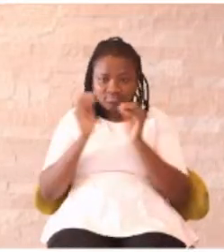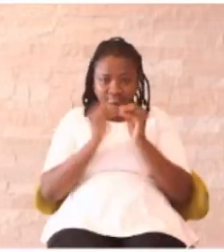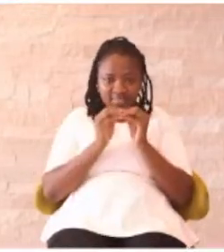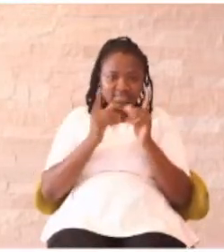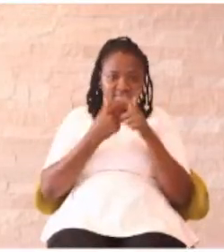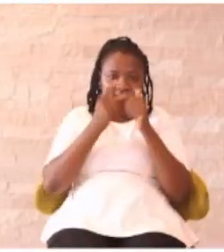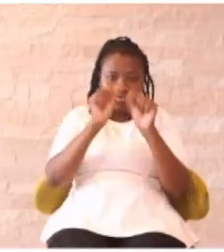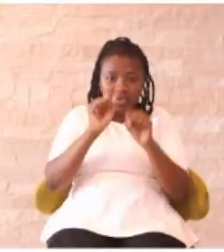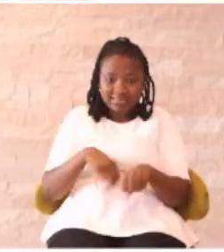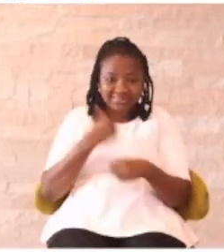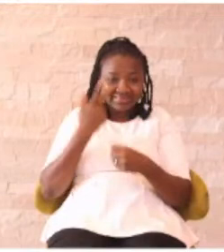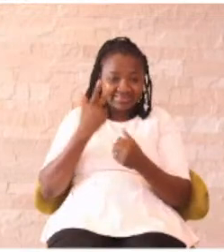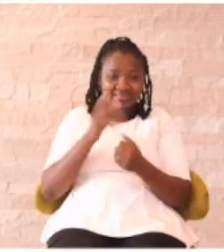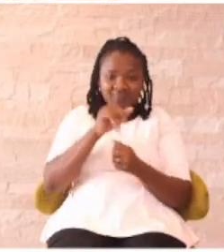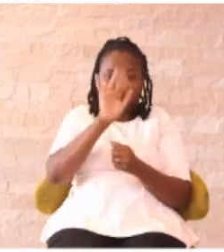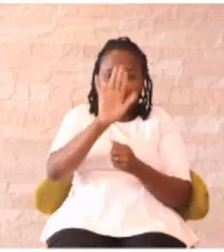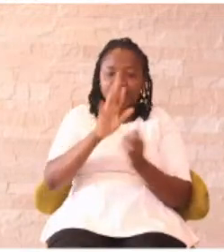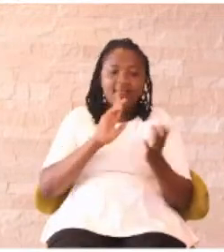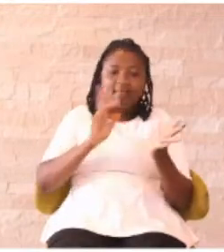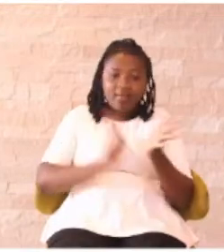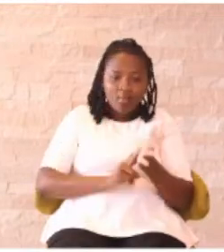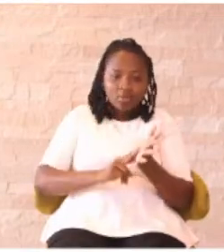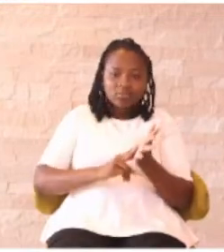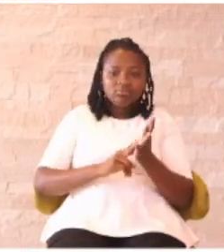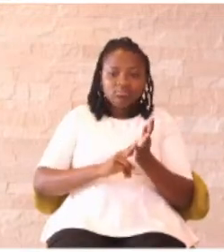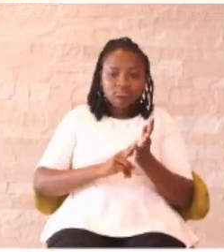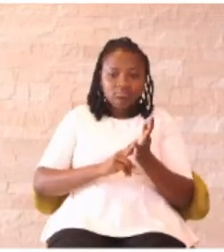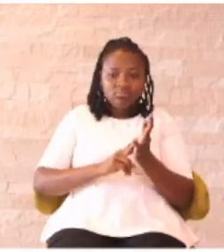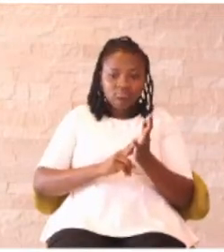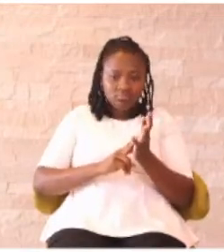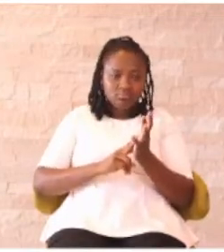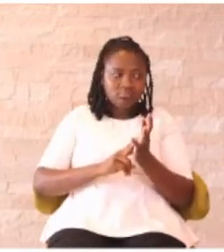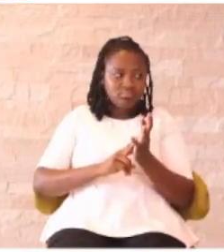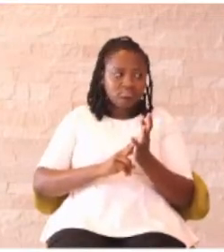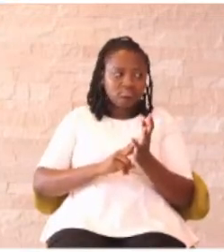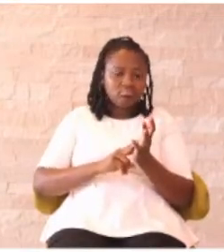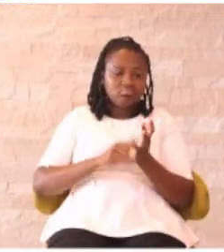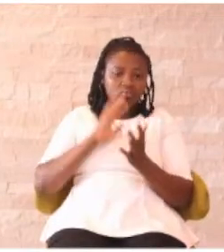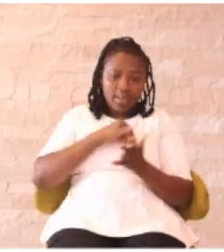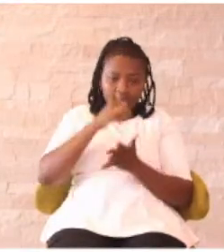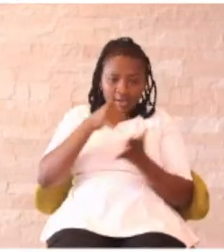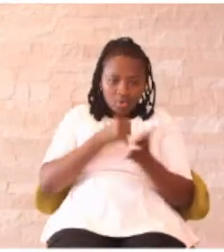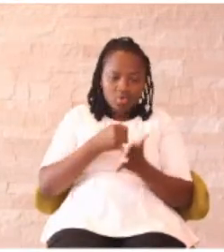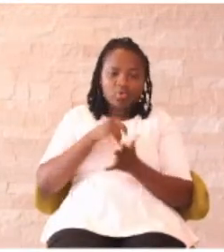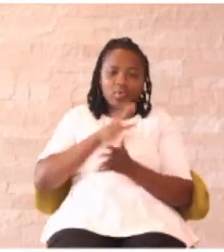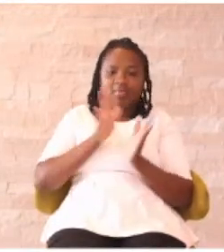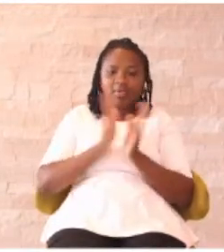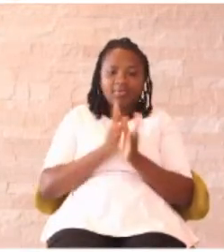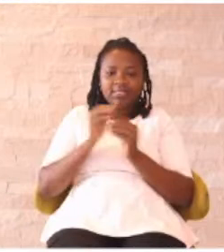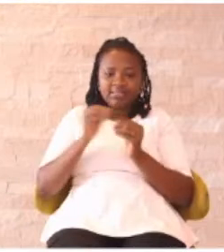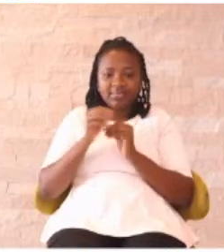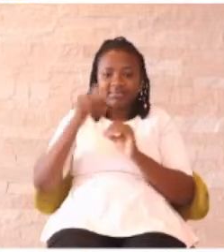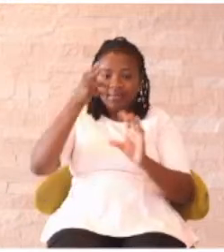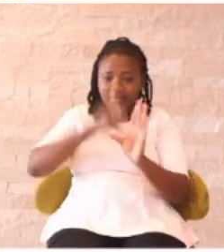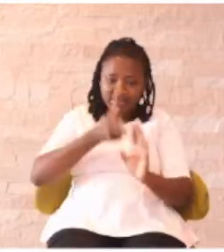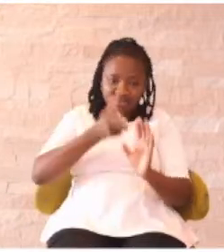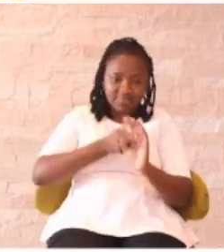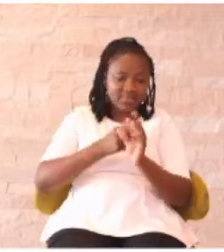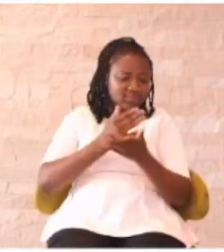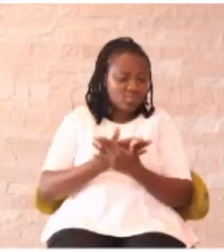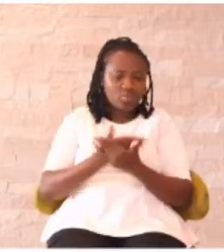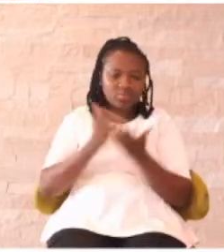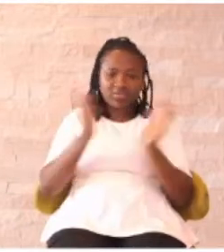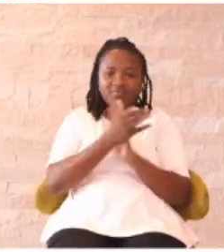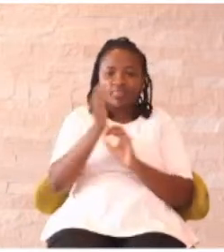their reports from time to time, they will have women with disabilities participating in whatever it is they